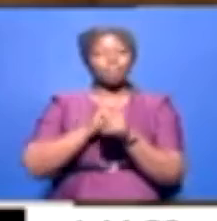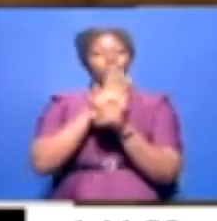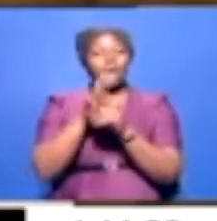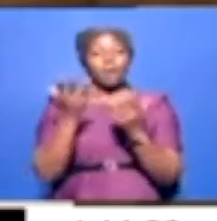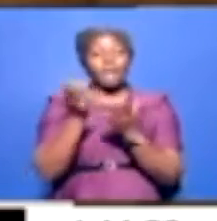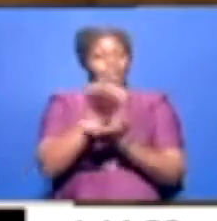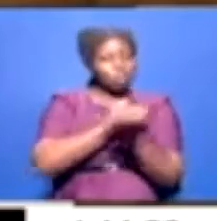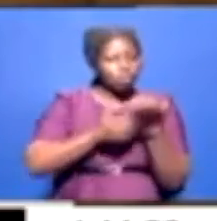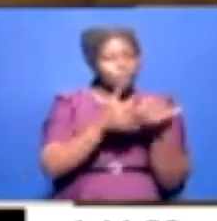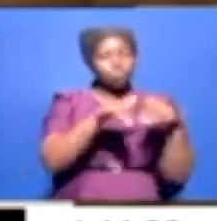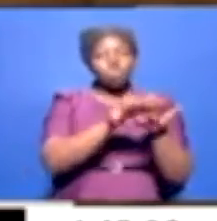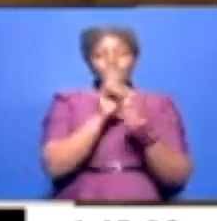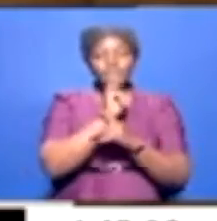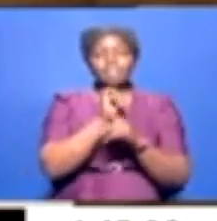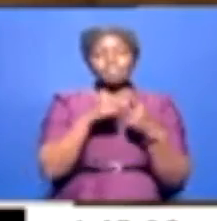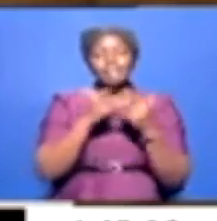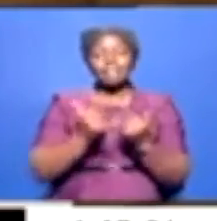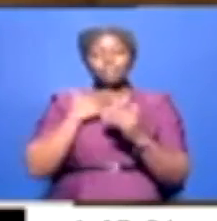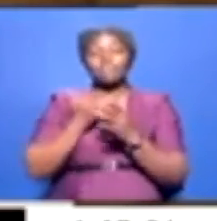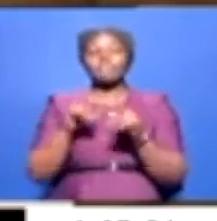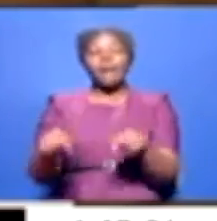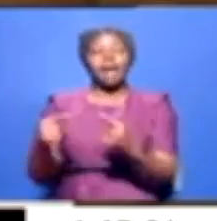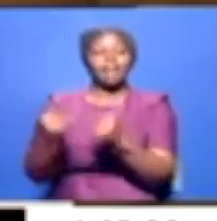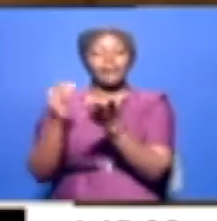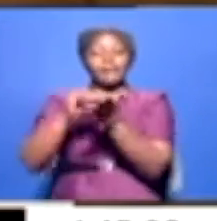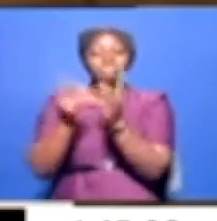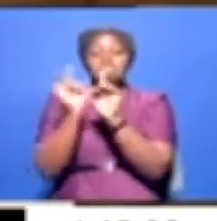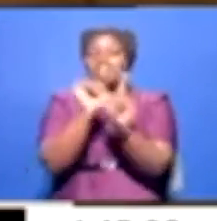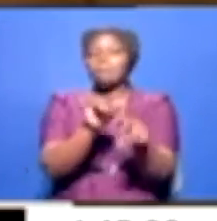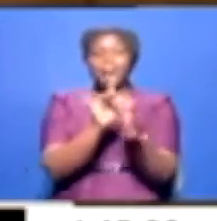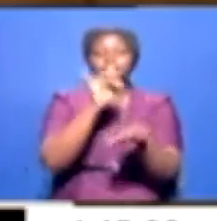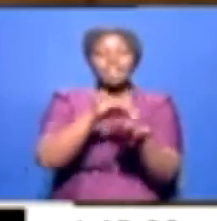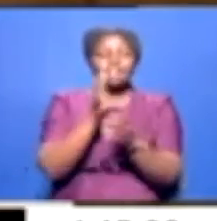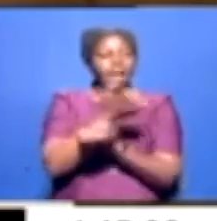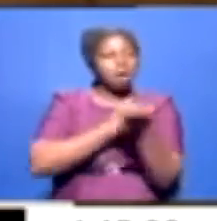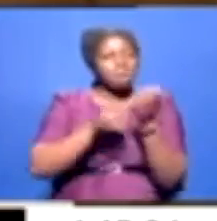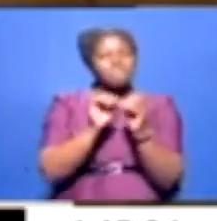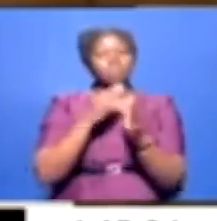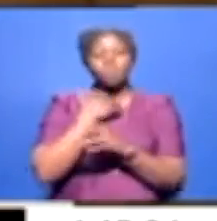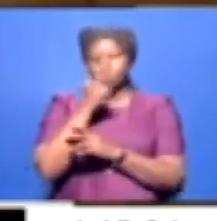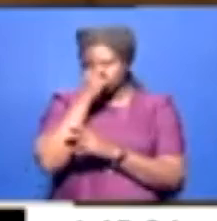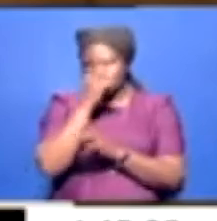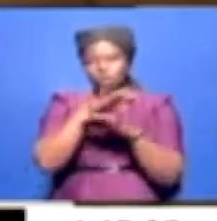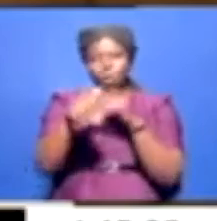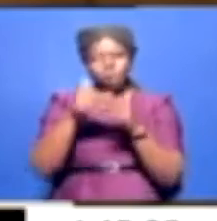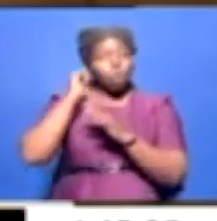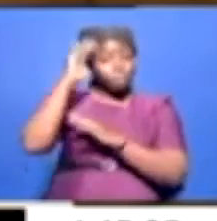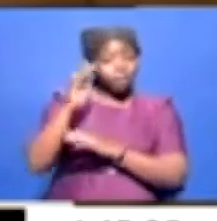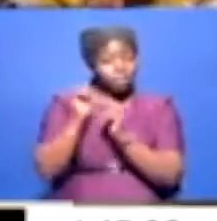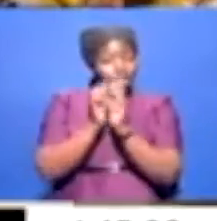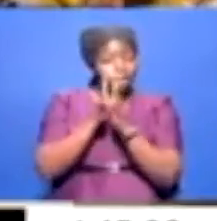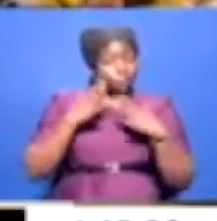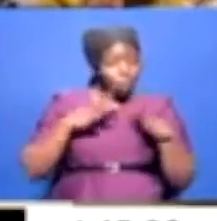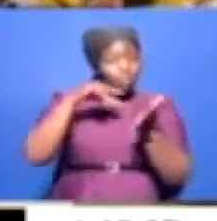chaos again to come and affect our economy. So we would want to wish all the politicians and people contesting to do it in a peaceful